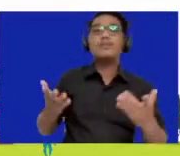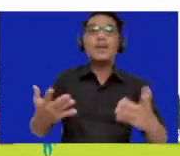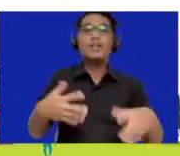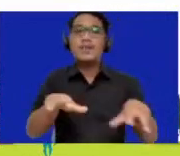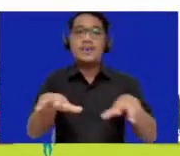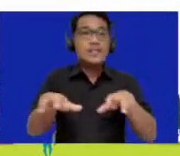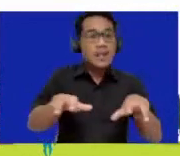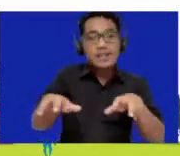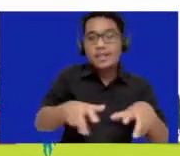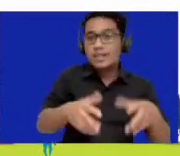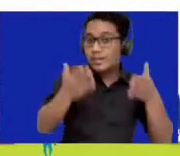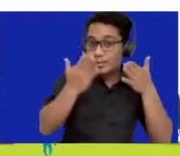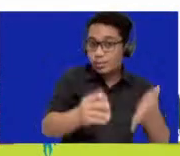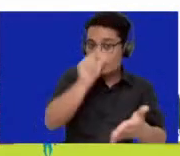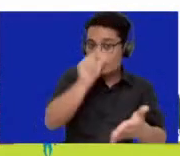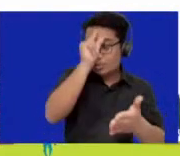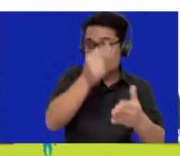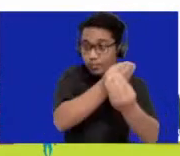Thank you. Basically,